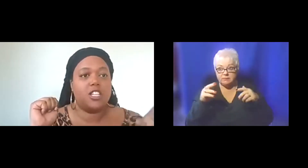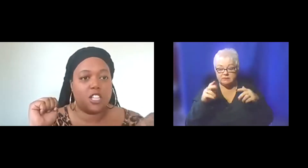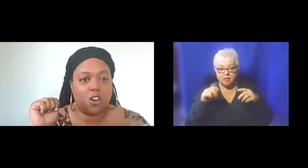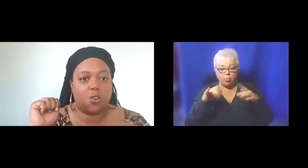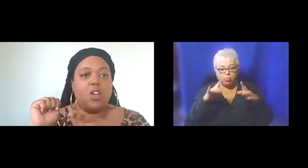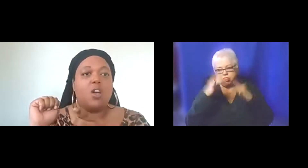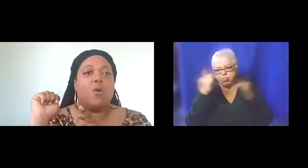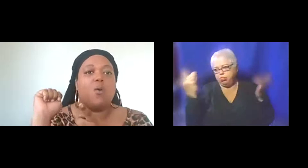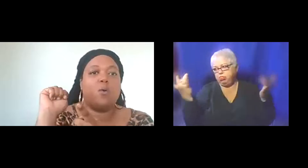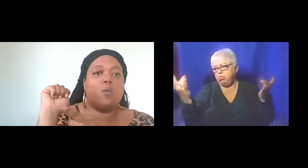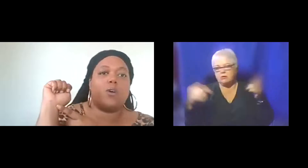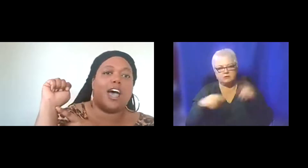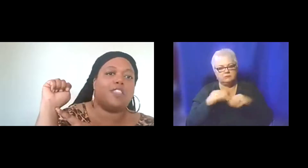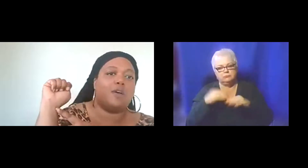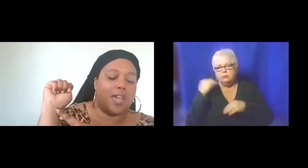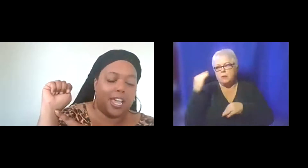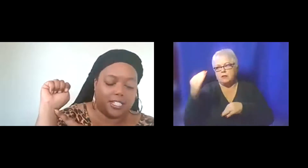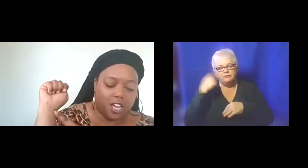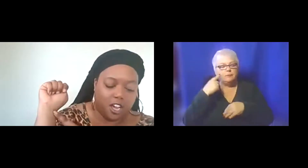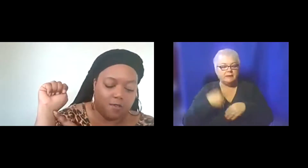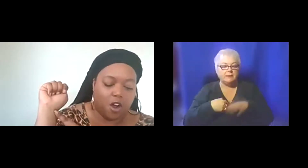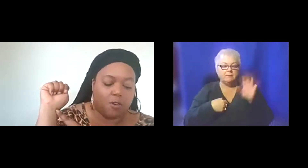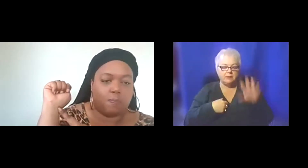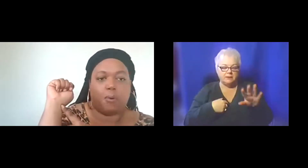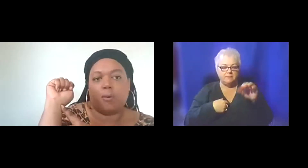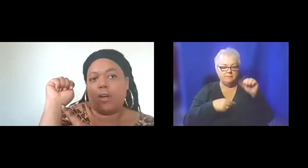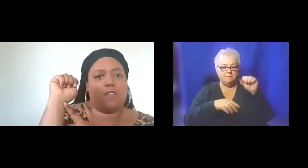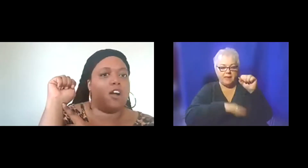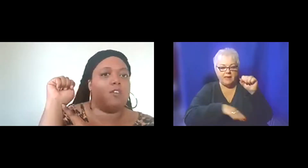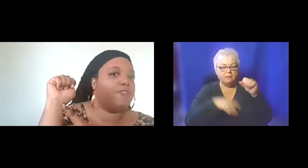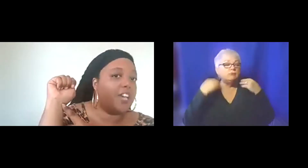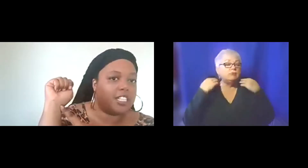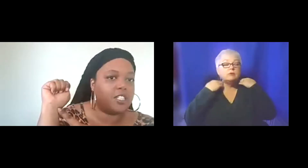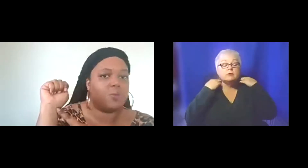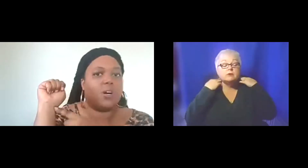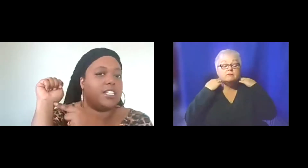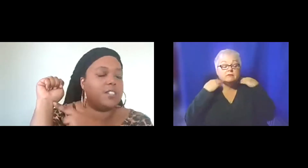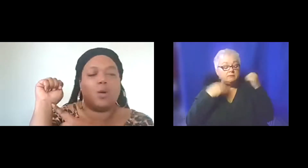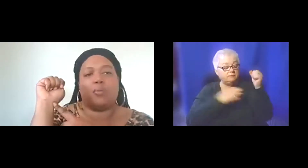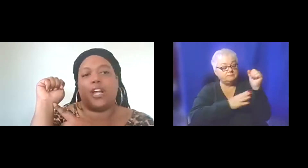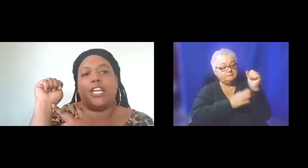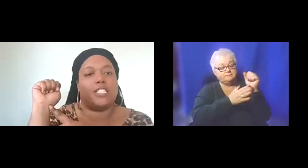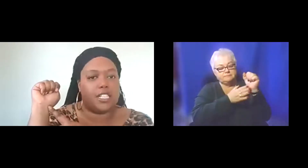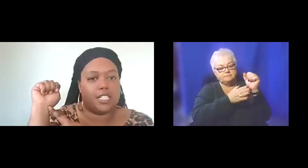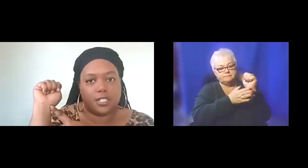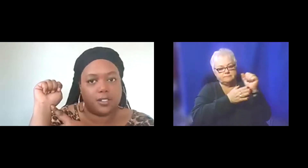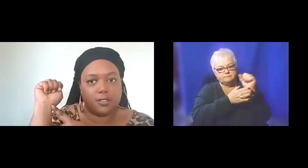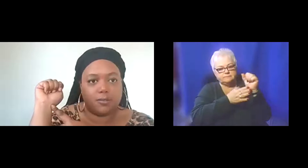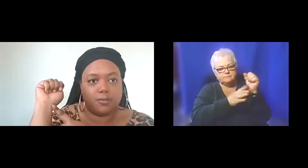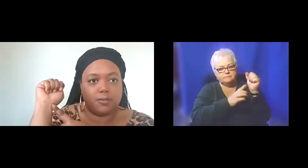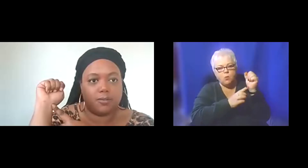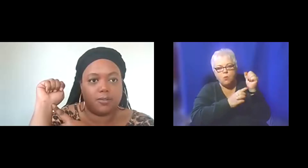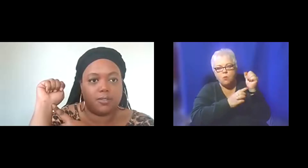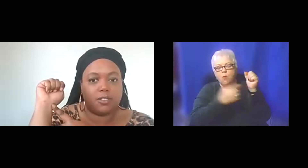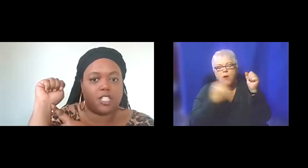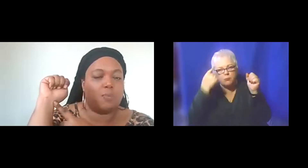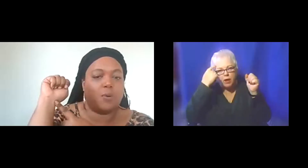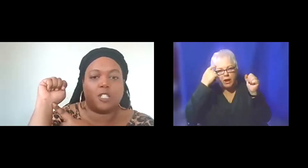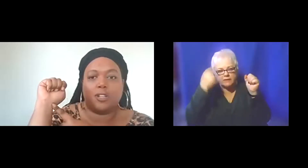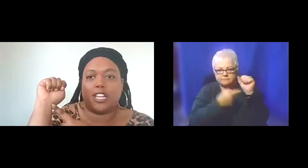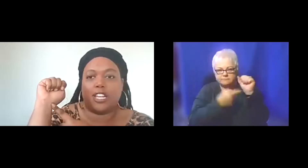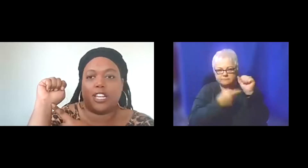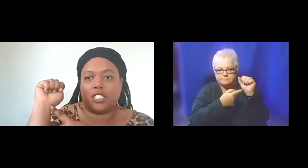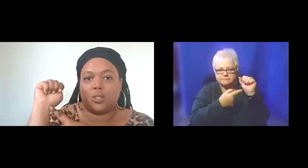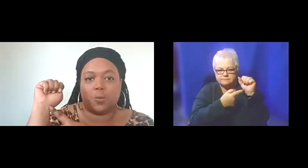out. So at the base of our fist, what brain is this?